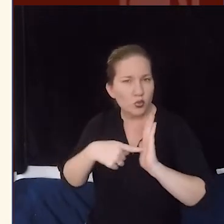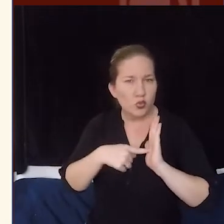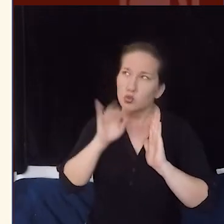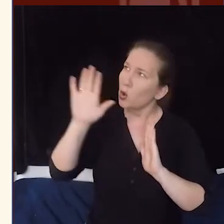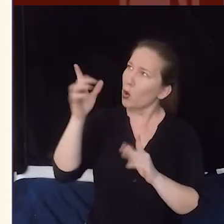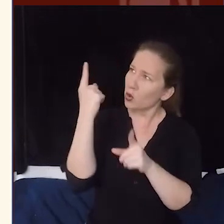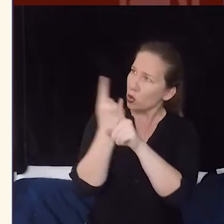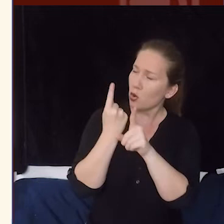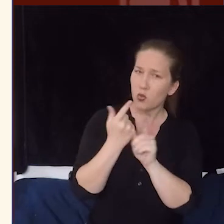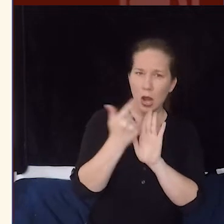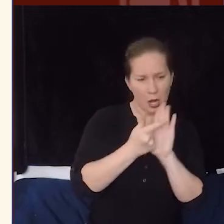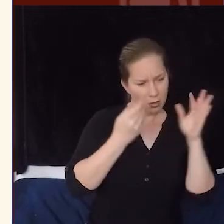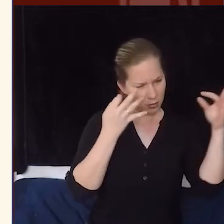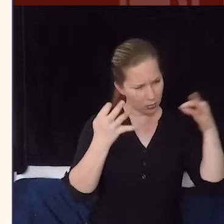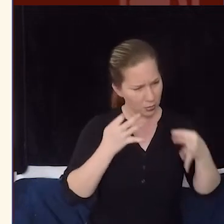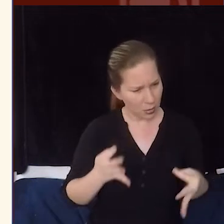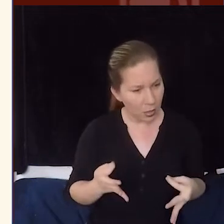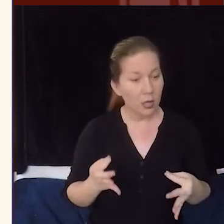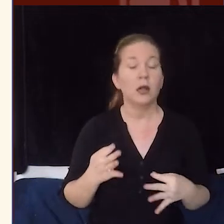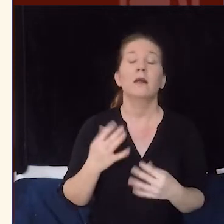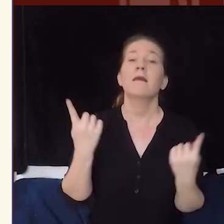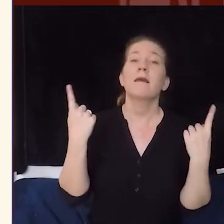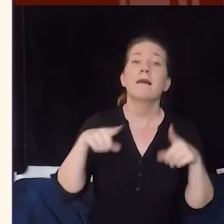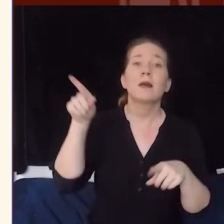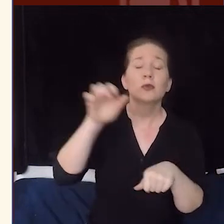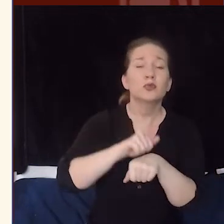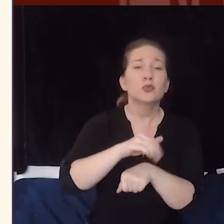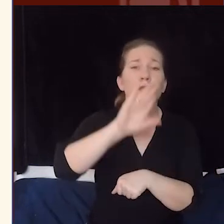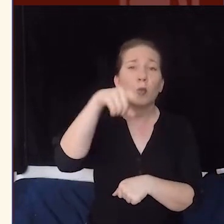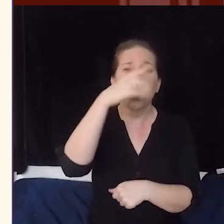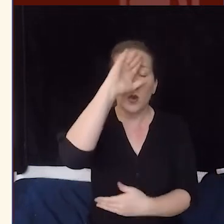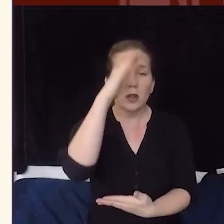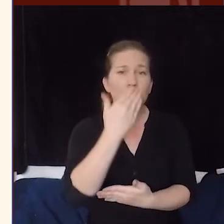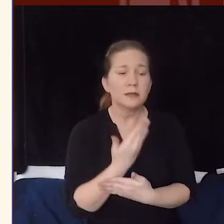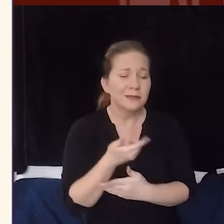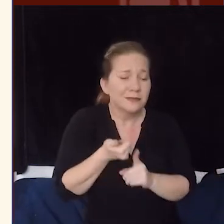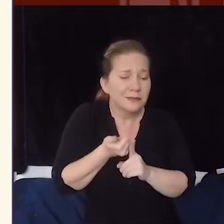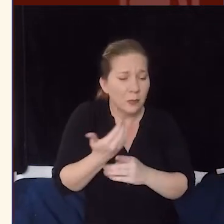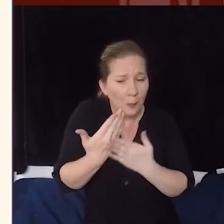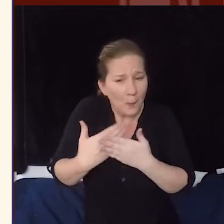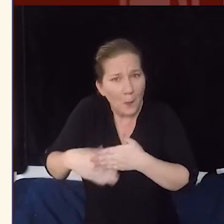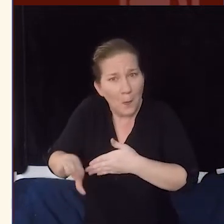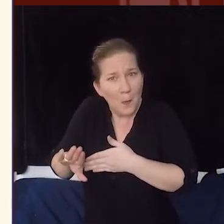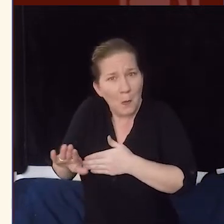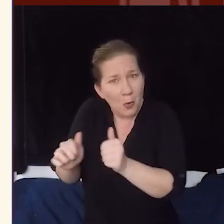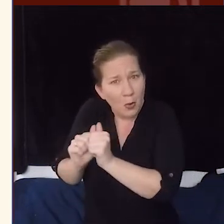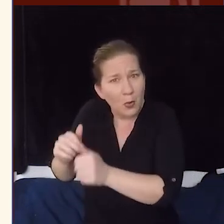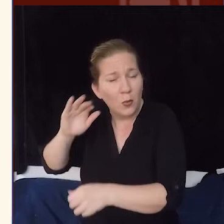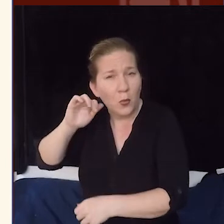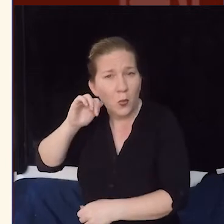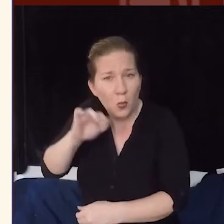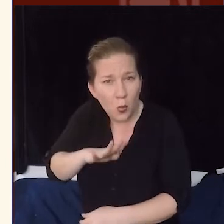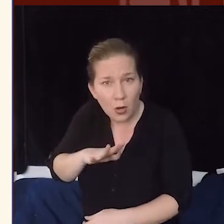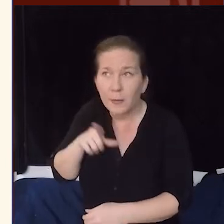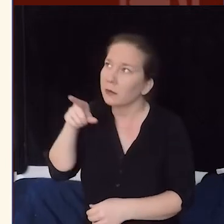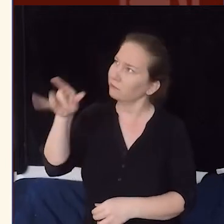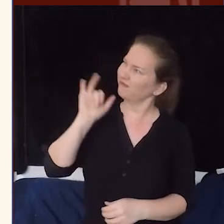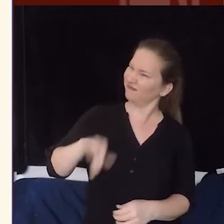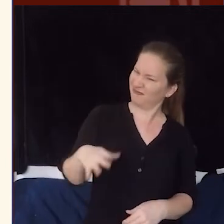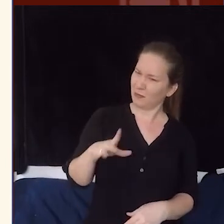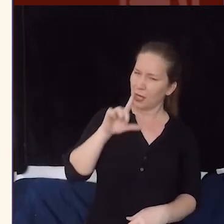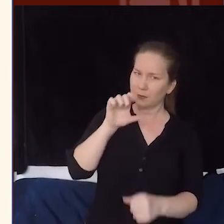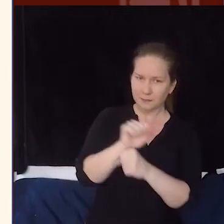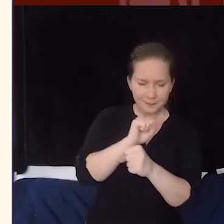of time, you sent your only son, born of a woman, to fulfill your law, to open for us the way